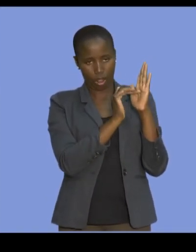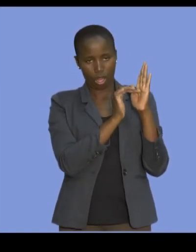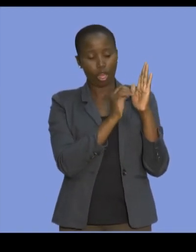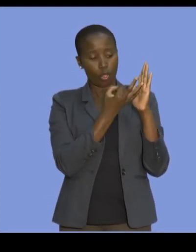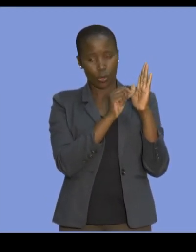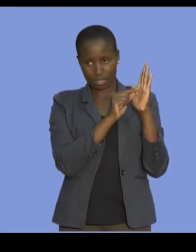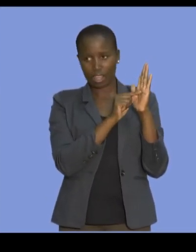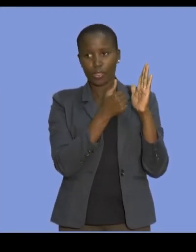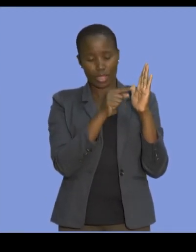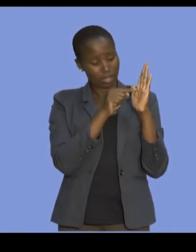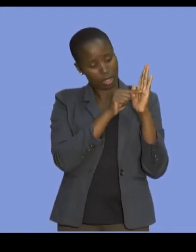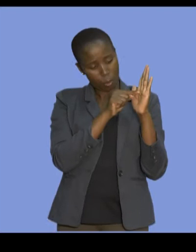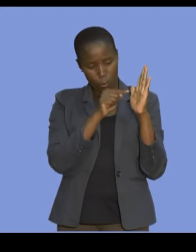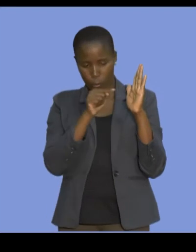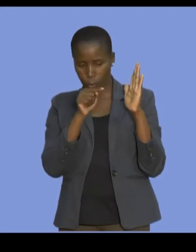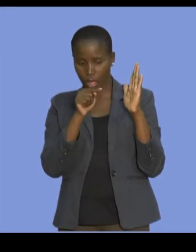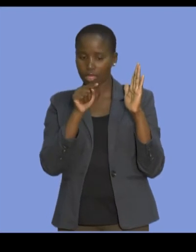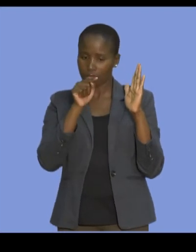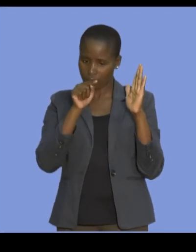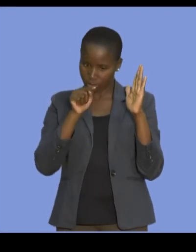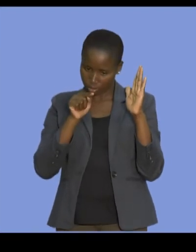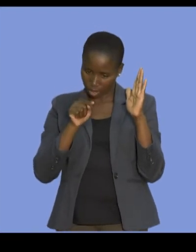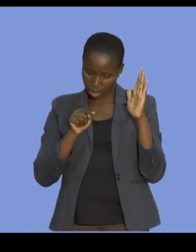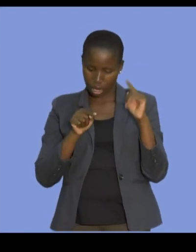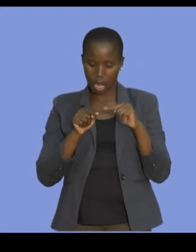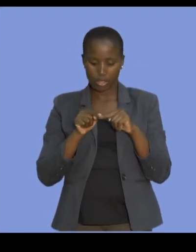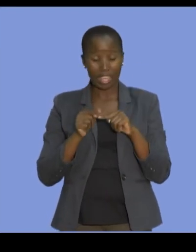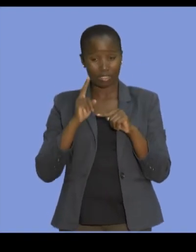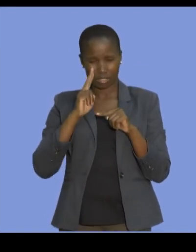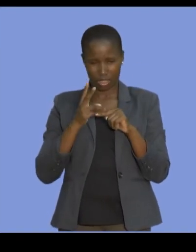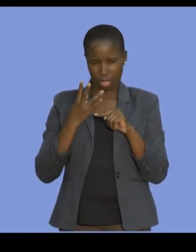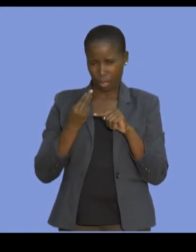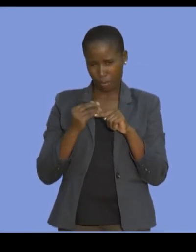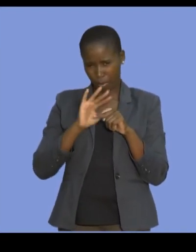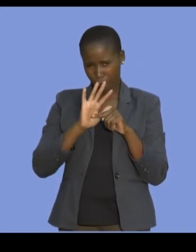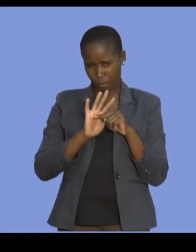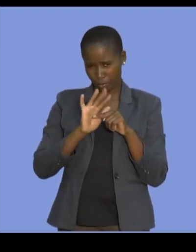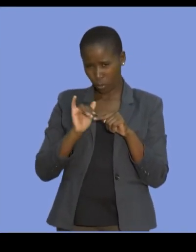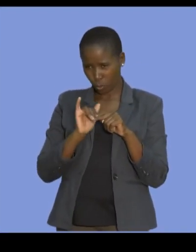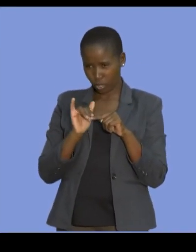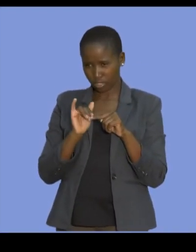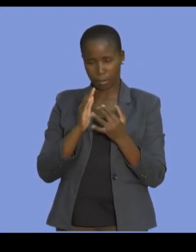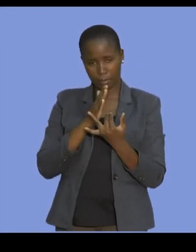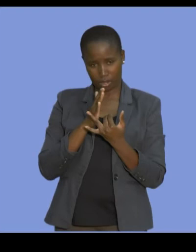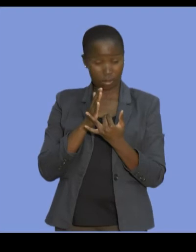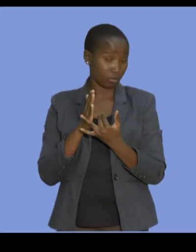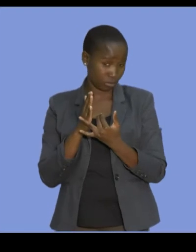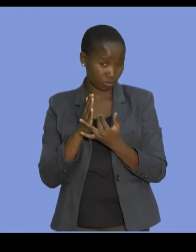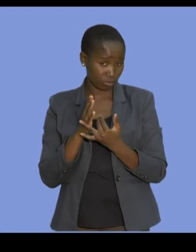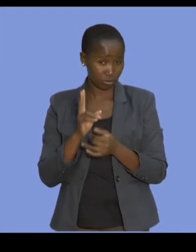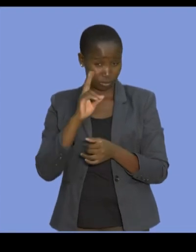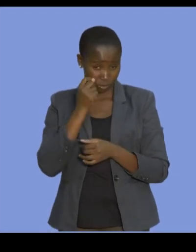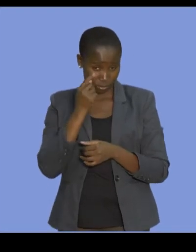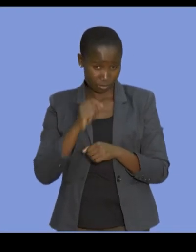there, down, I read that number, and that number is 27. Are we together? Then